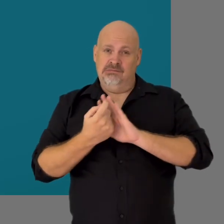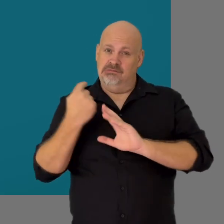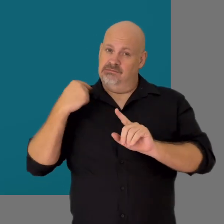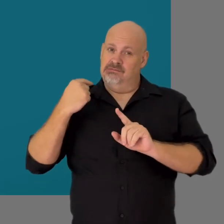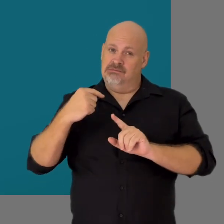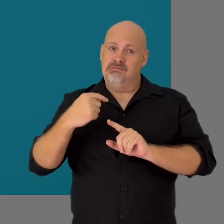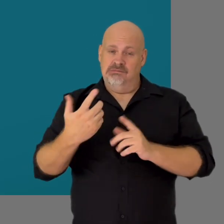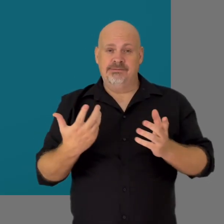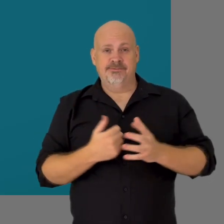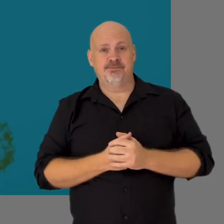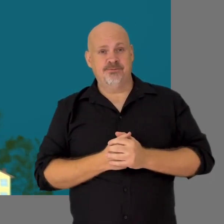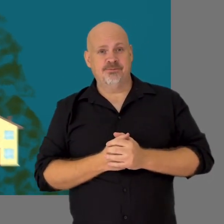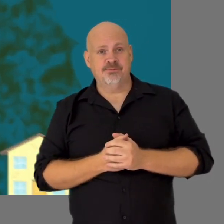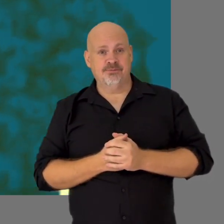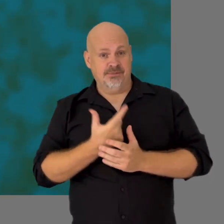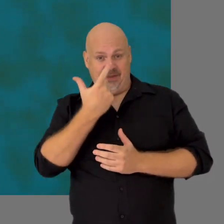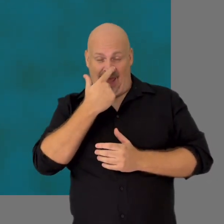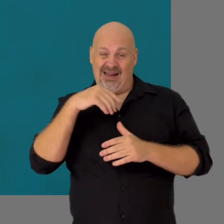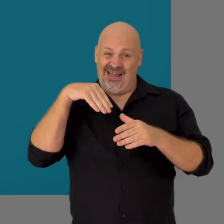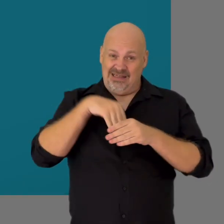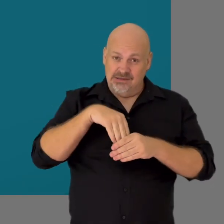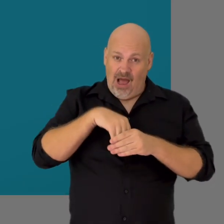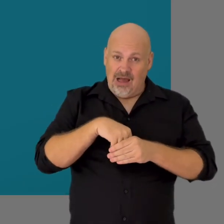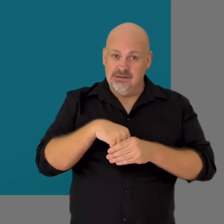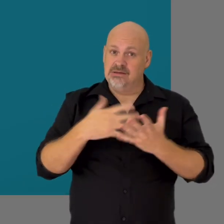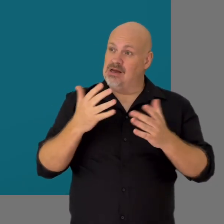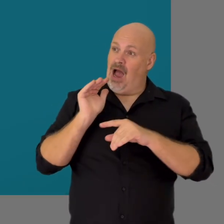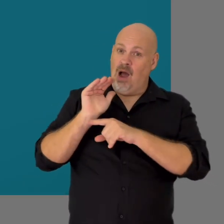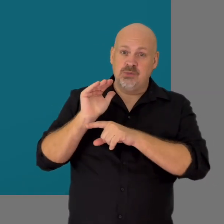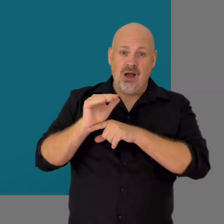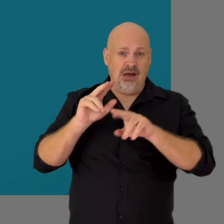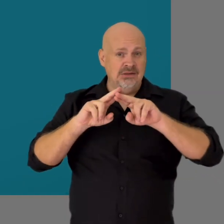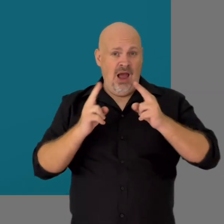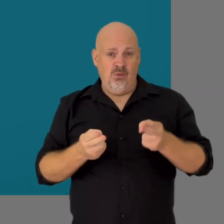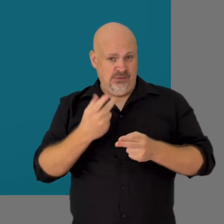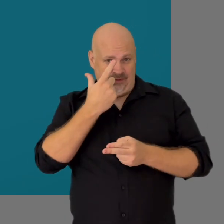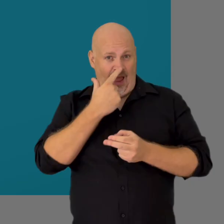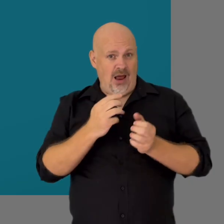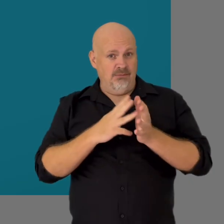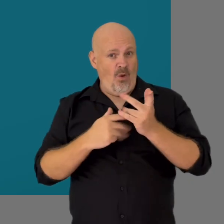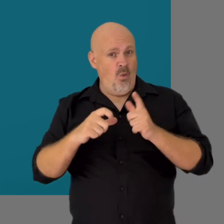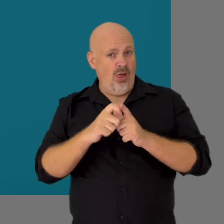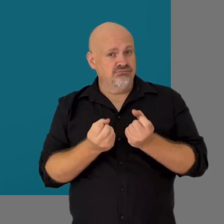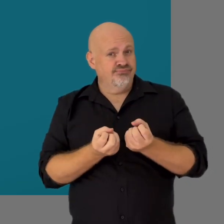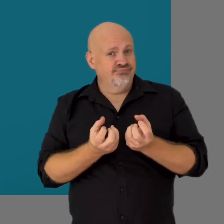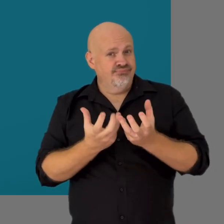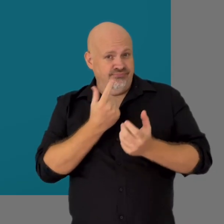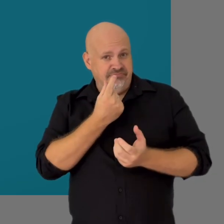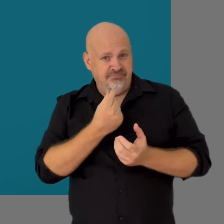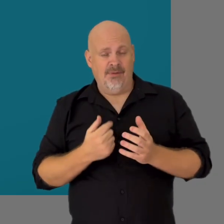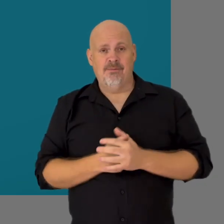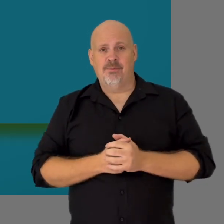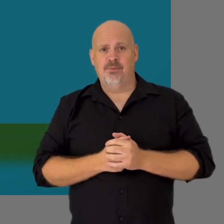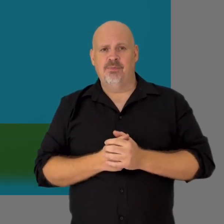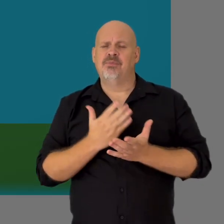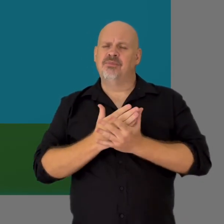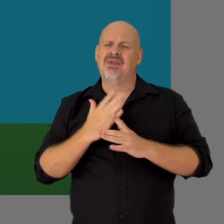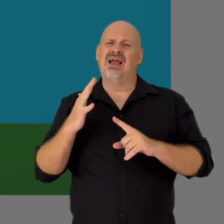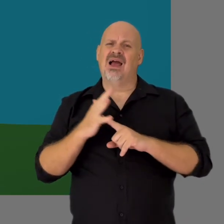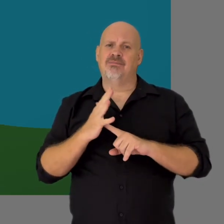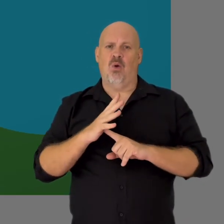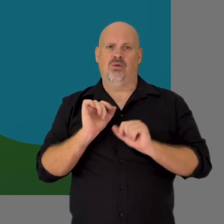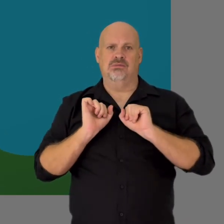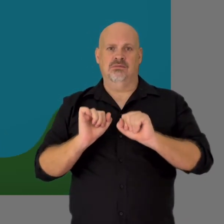point. Mould is everywhere. It can grow both outside and inside our homes. Yet it is vitally important